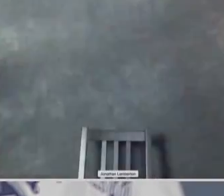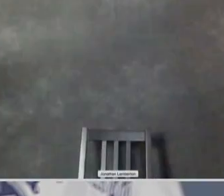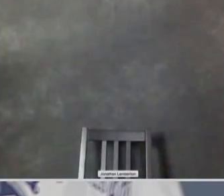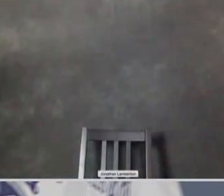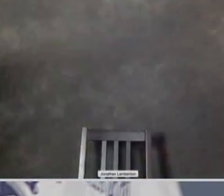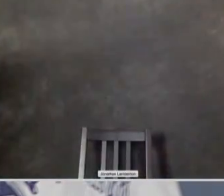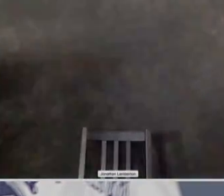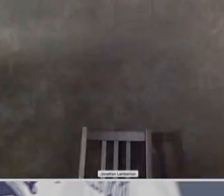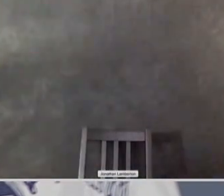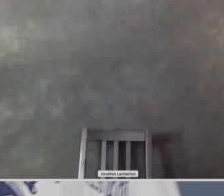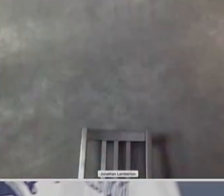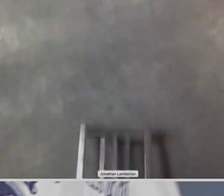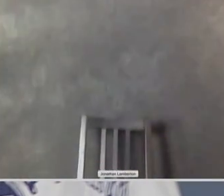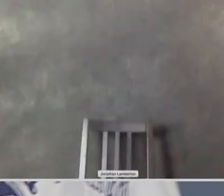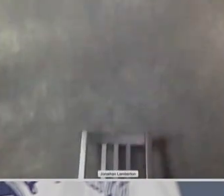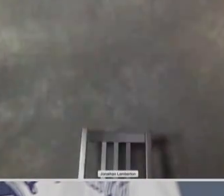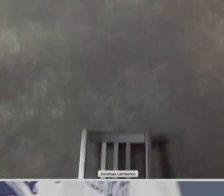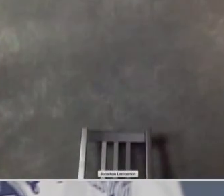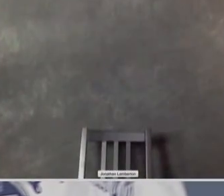Well, good morning, everybody.